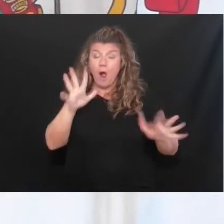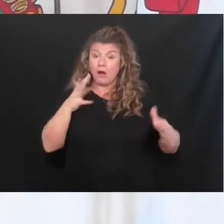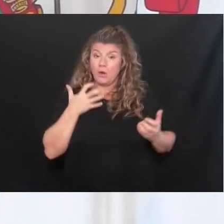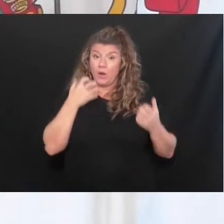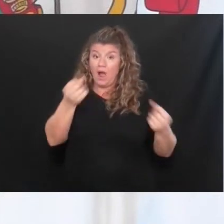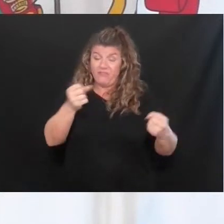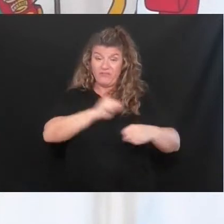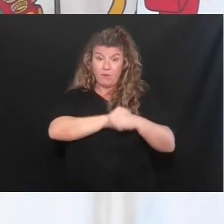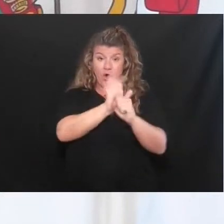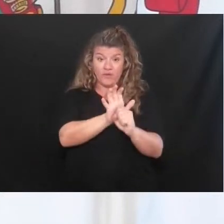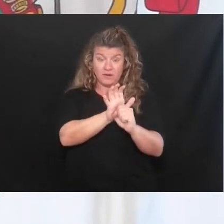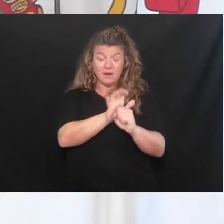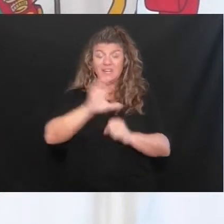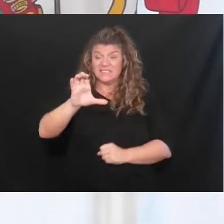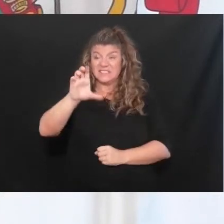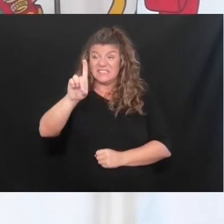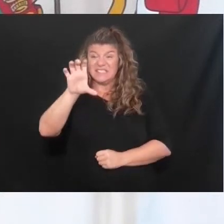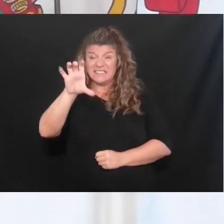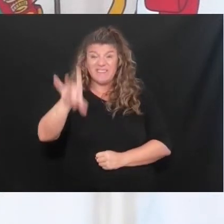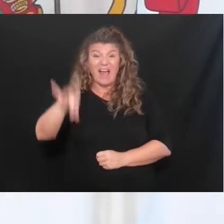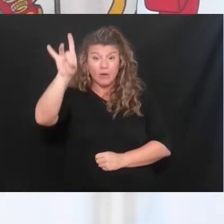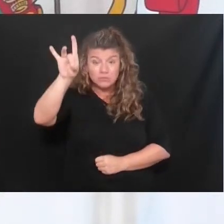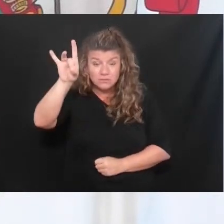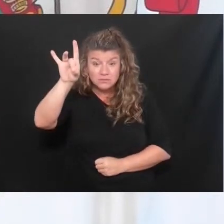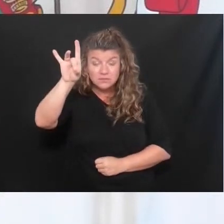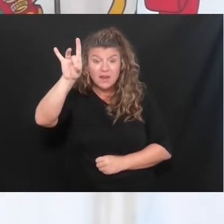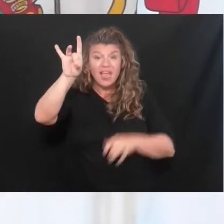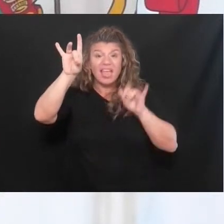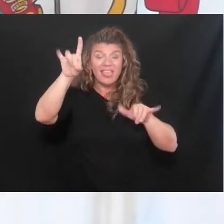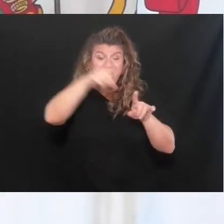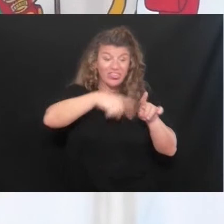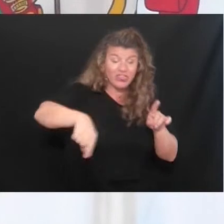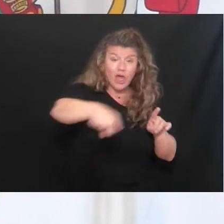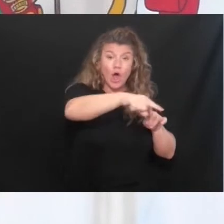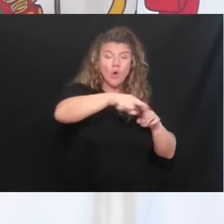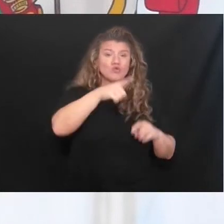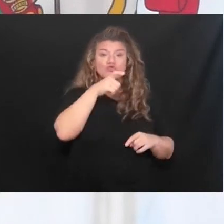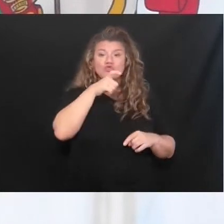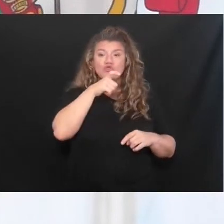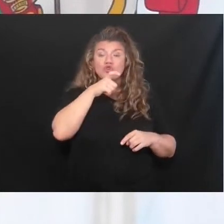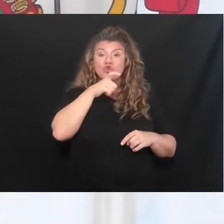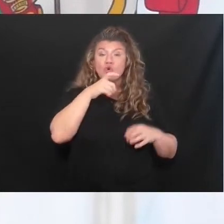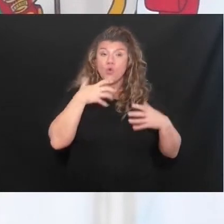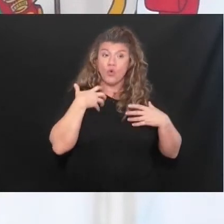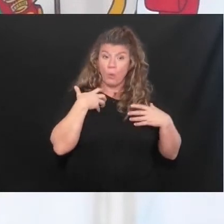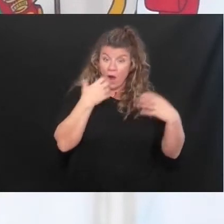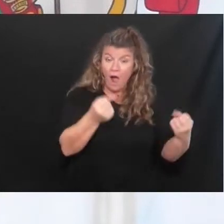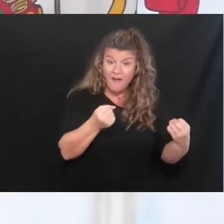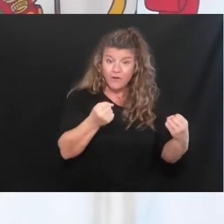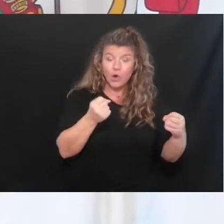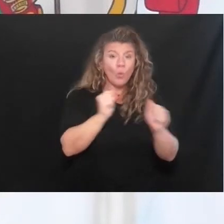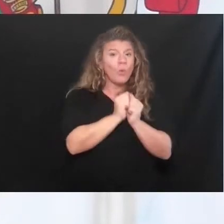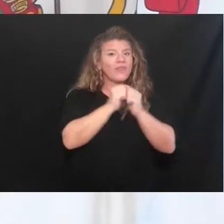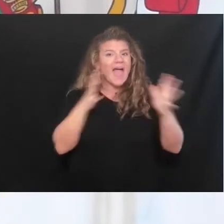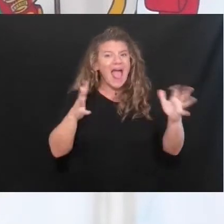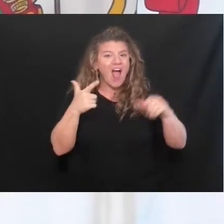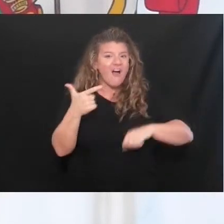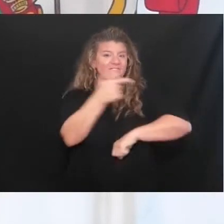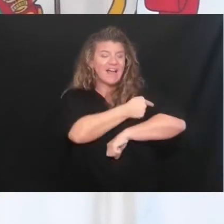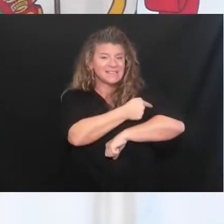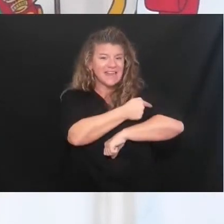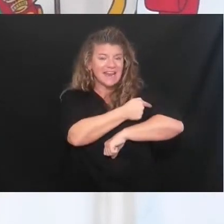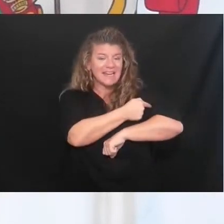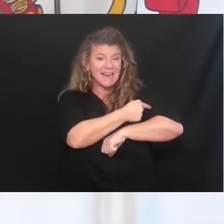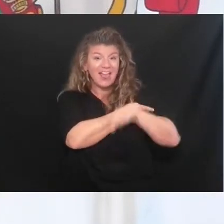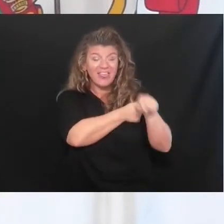COVID, the CDC found those who were unvaccinated were almost